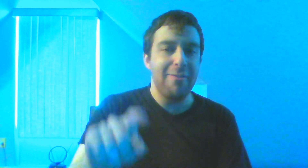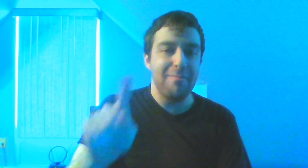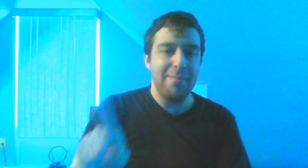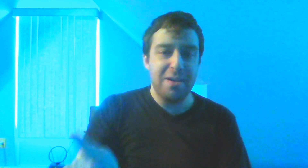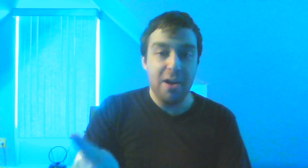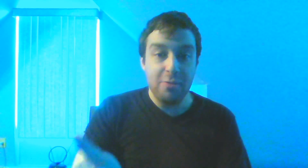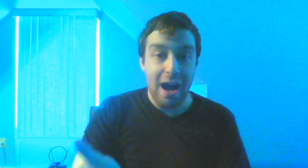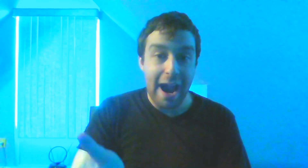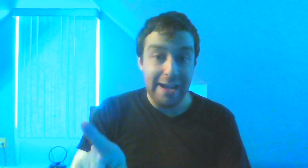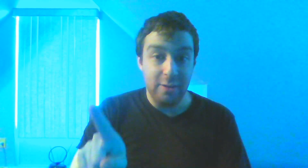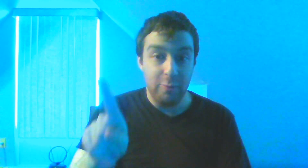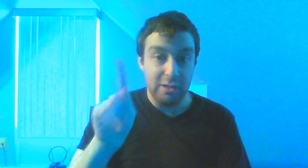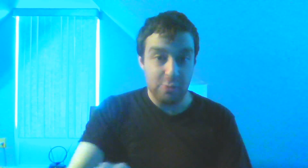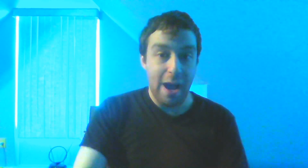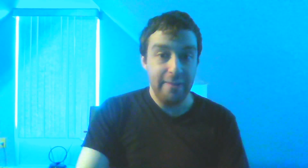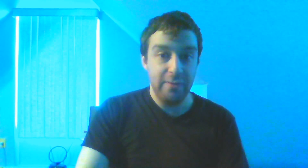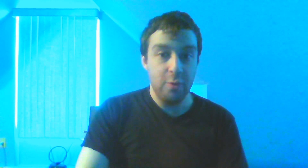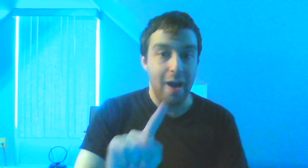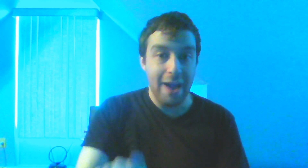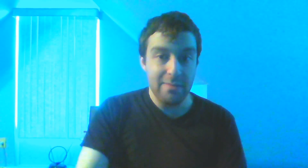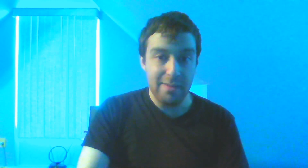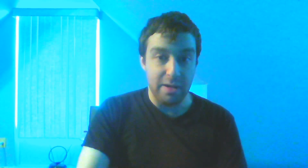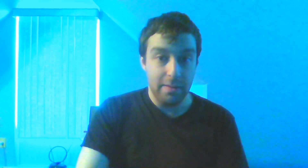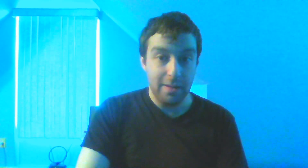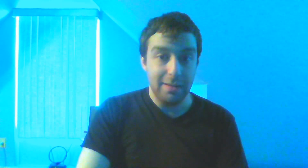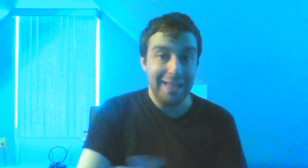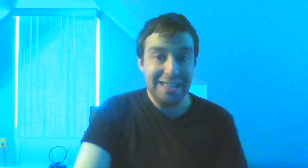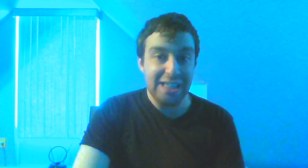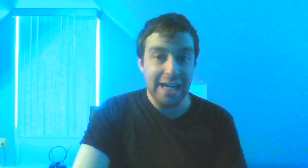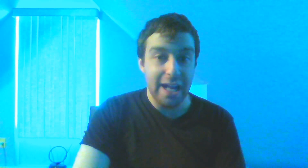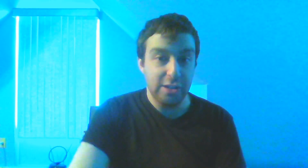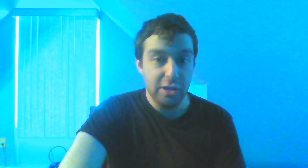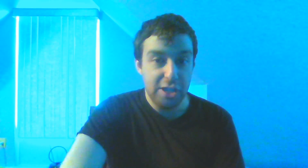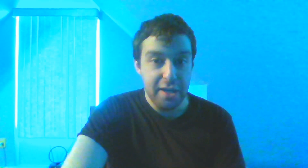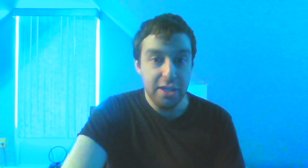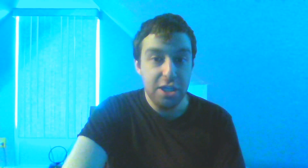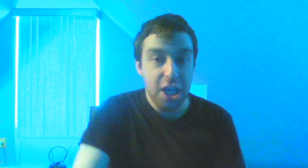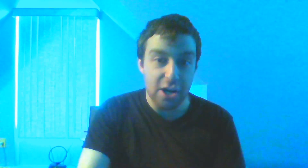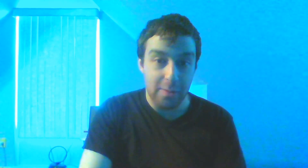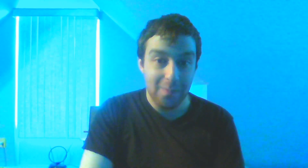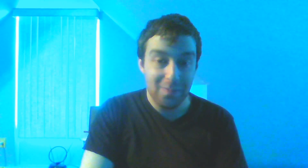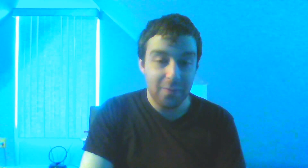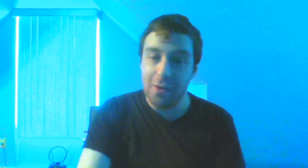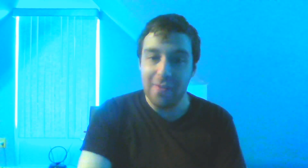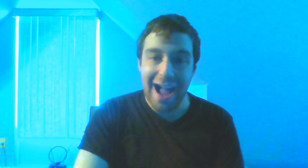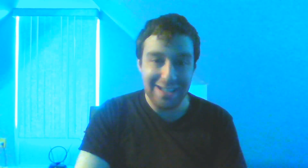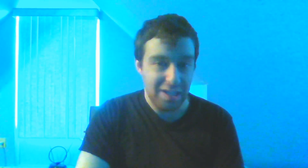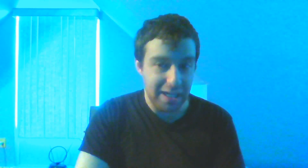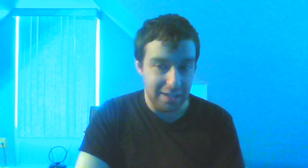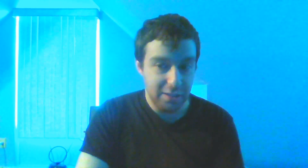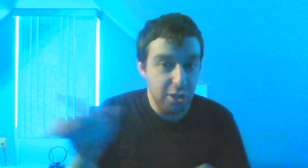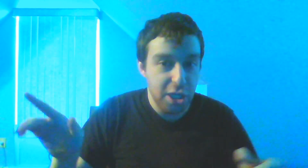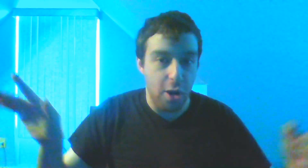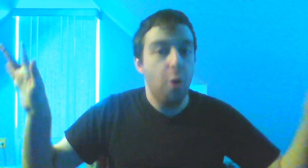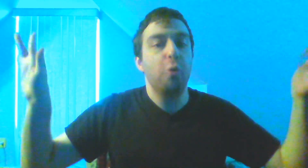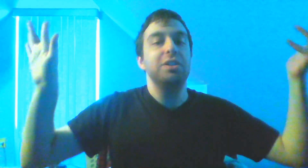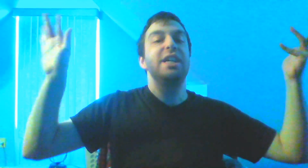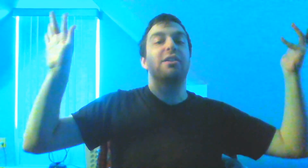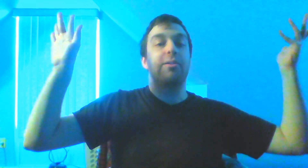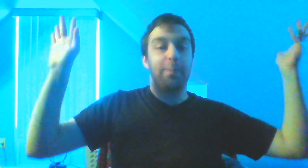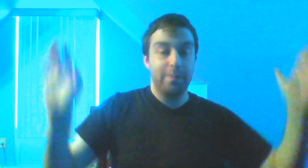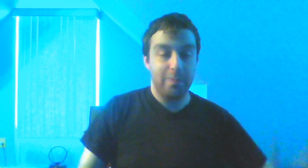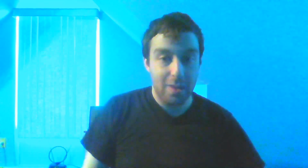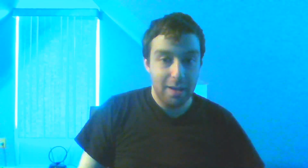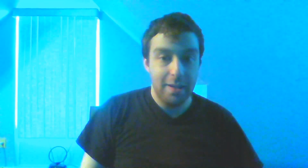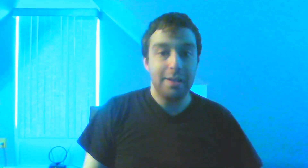And I remember in 2009 with swine flu, I remembered. They said it's going to take a year for a vaccine. It's going to take a whole